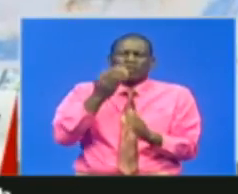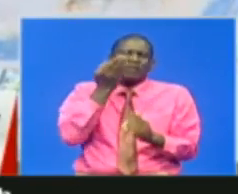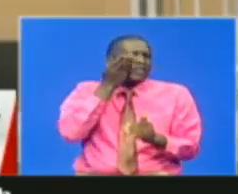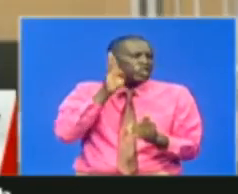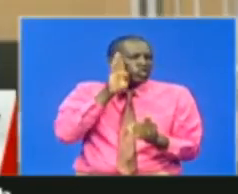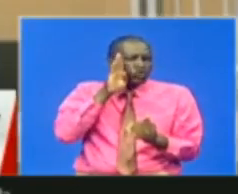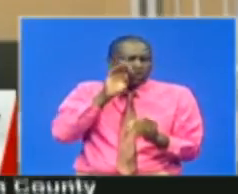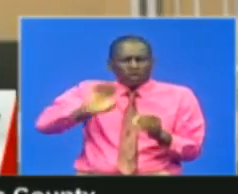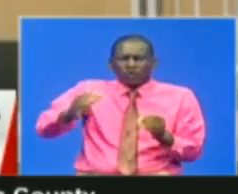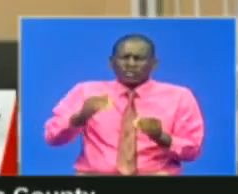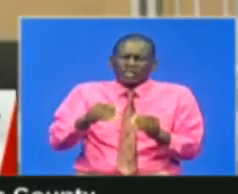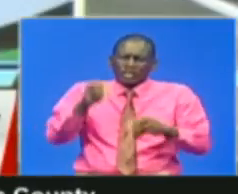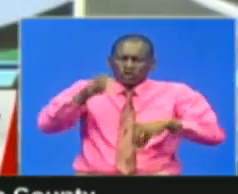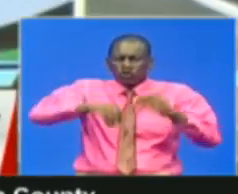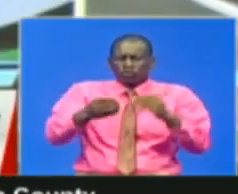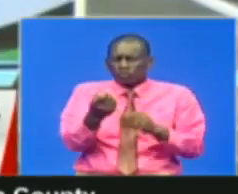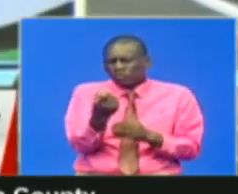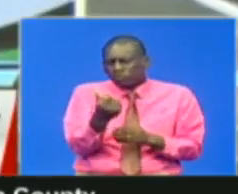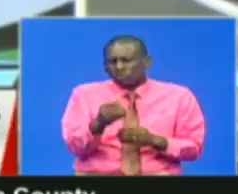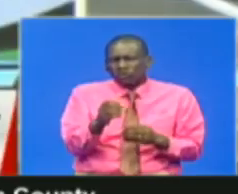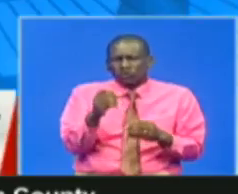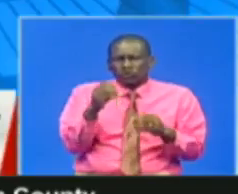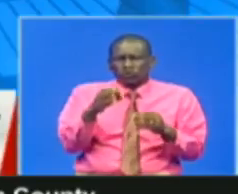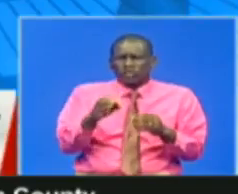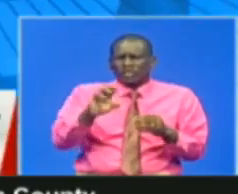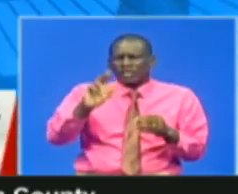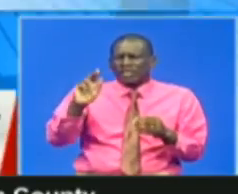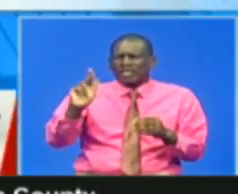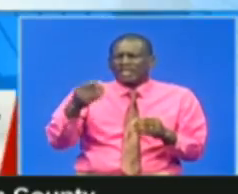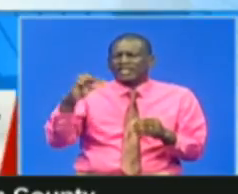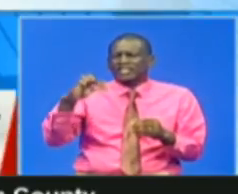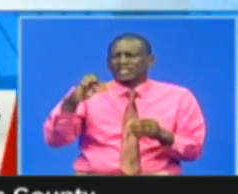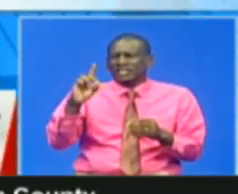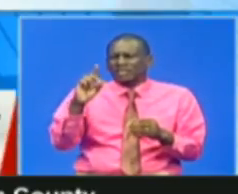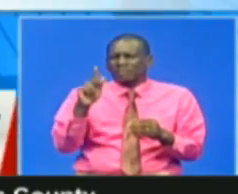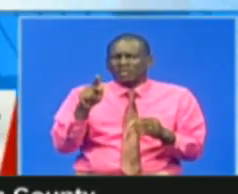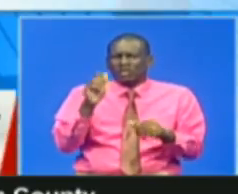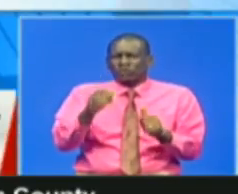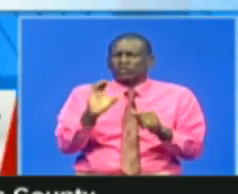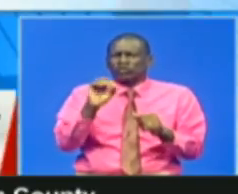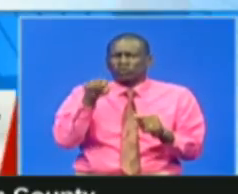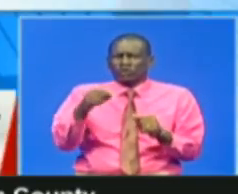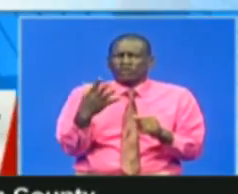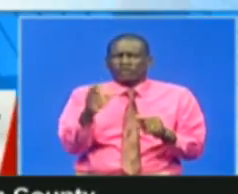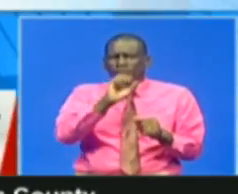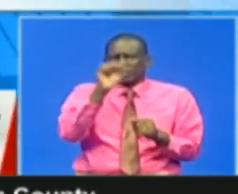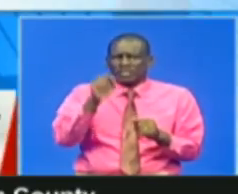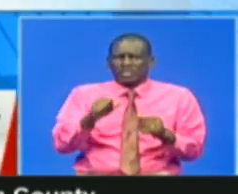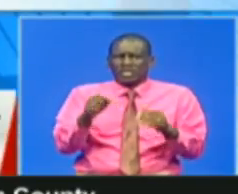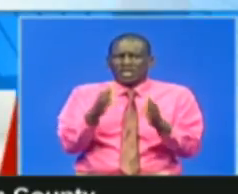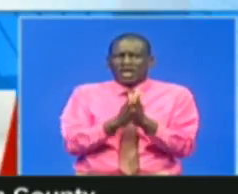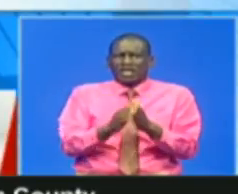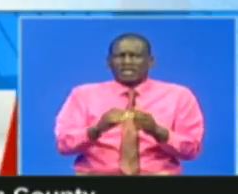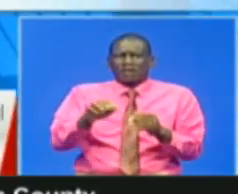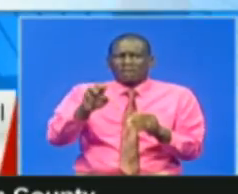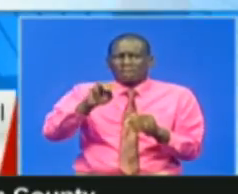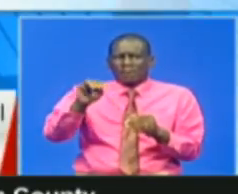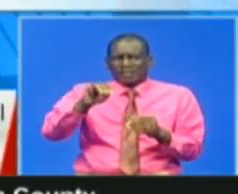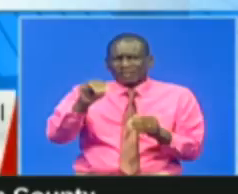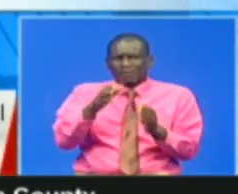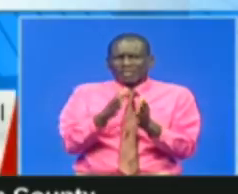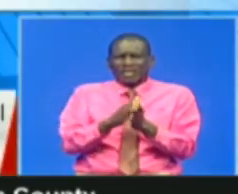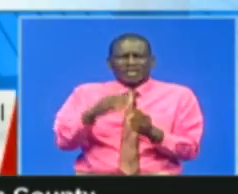least contributor of Kenya's GDP with 0.2%, below Samburu, Lamu and Marsabit at 0.3%, 0.4%